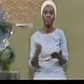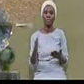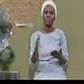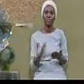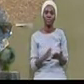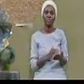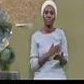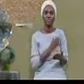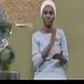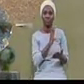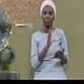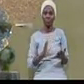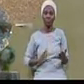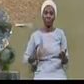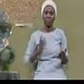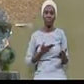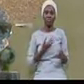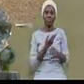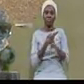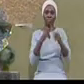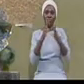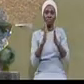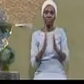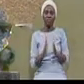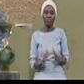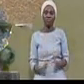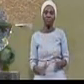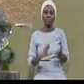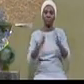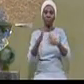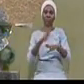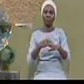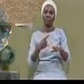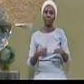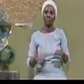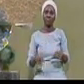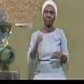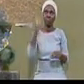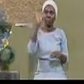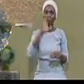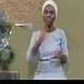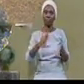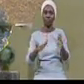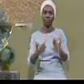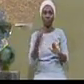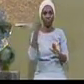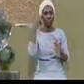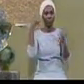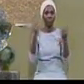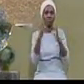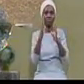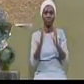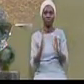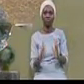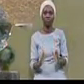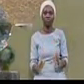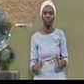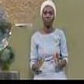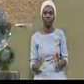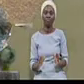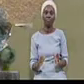Christ our Redeemer died on the cross, died for the sinner, paid all his